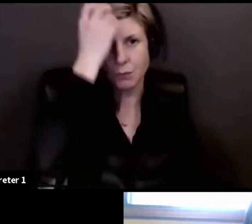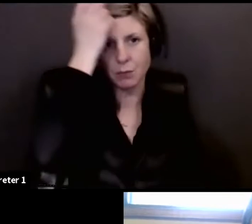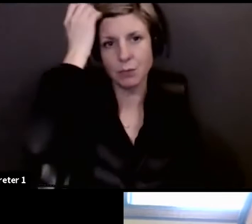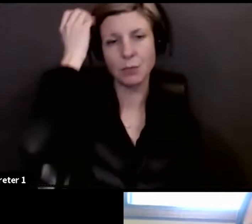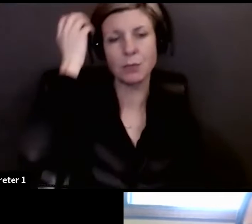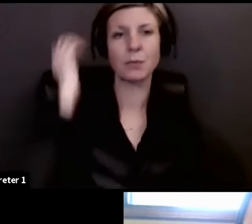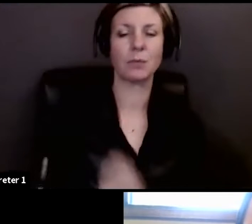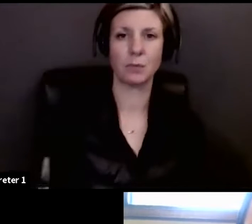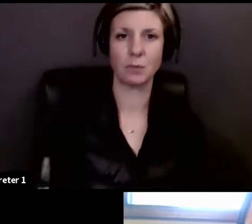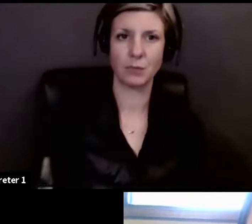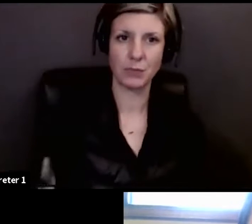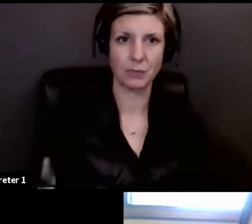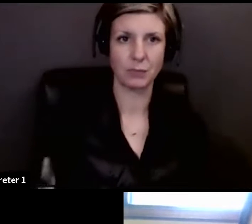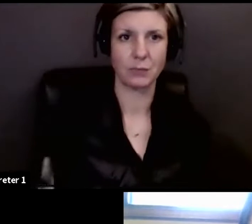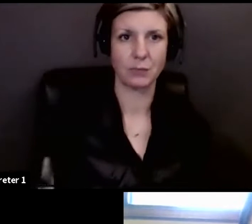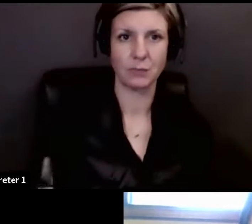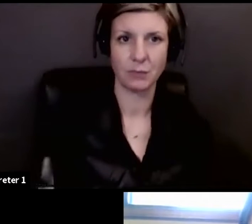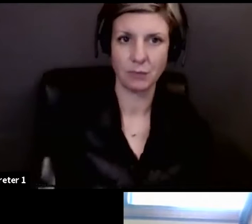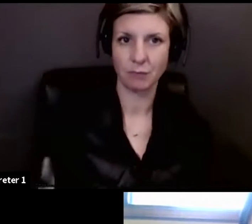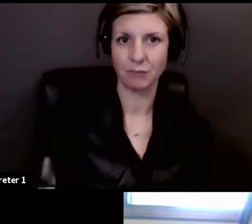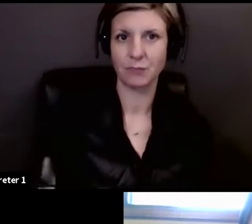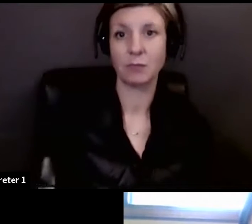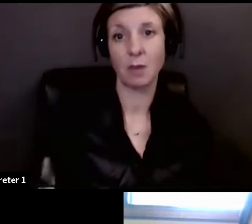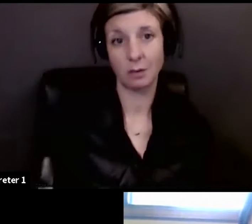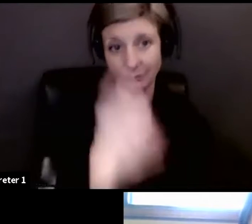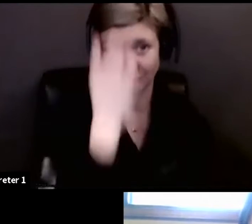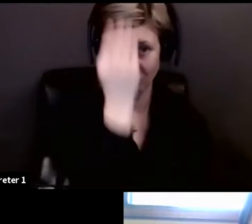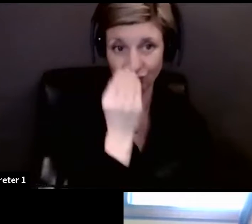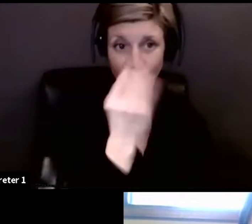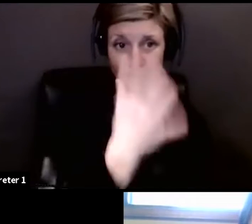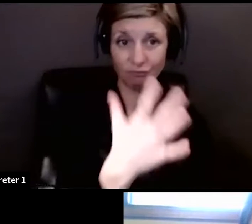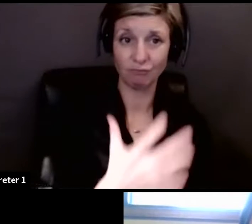I was very mad that